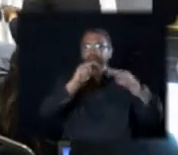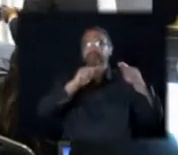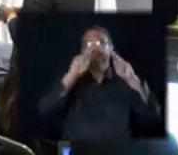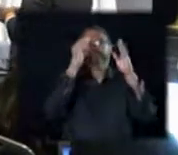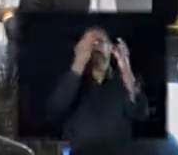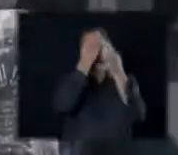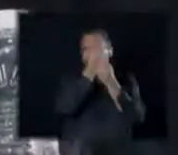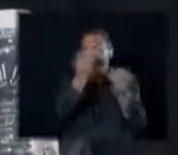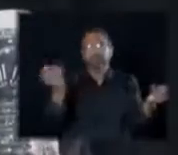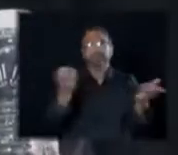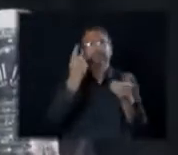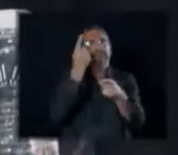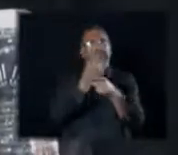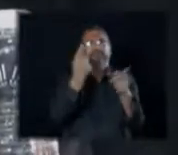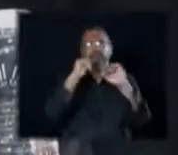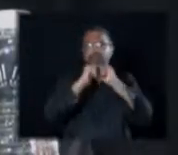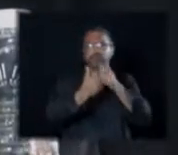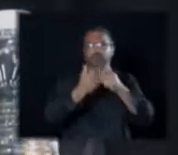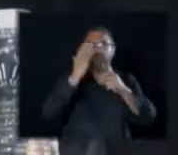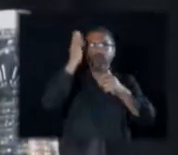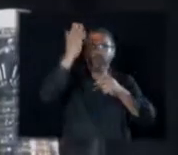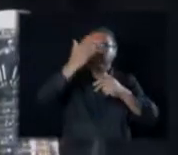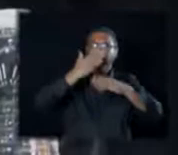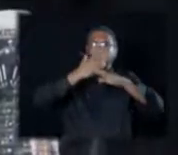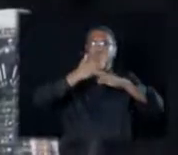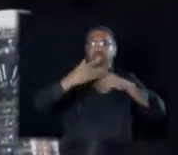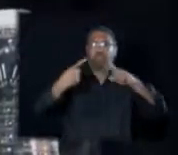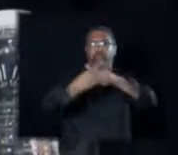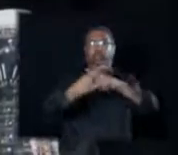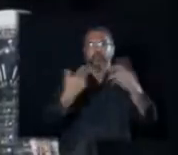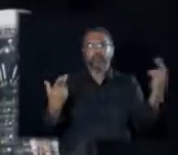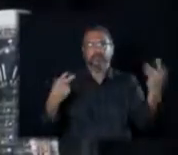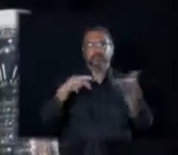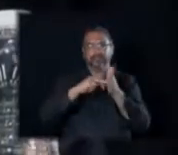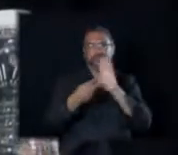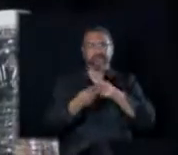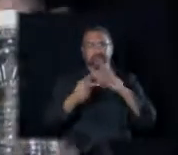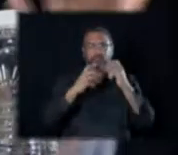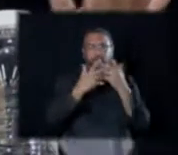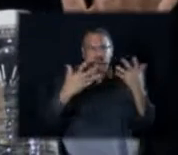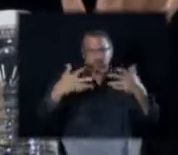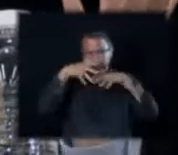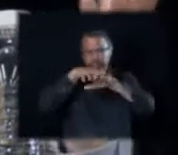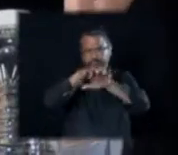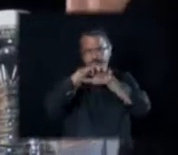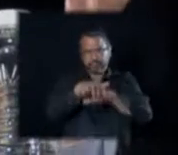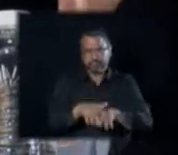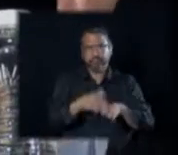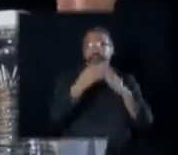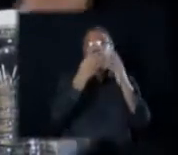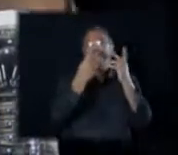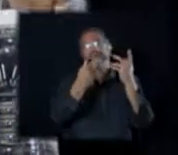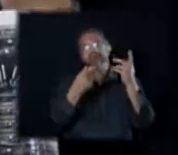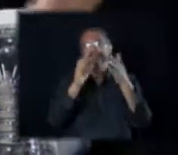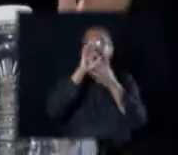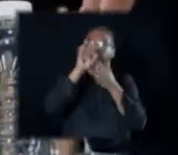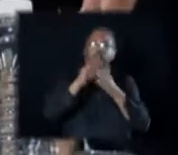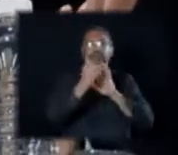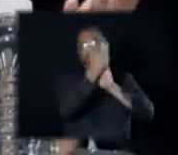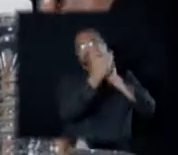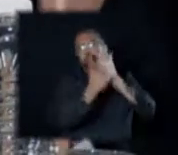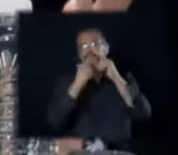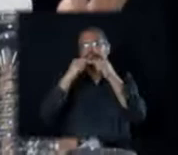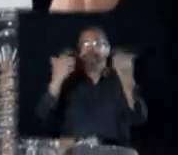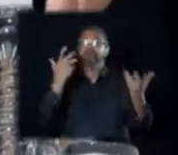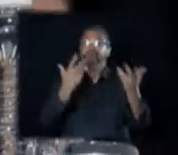only the correct information, but tell me in the future, how can I avoid this? What consolidation of functions or accounts I